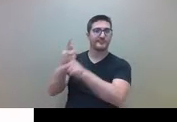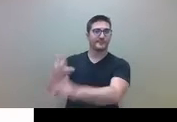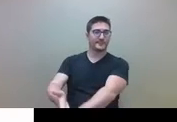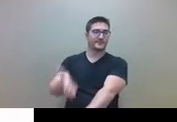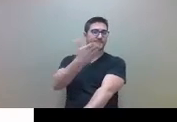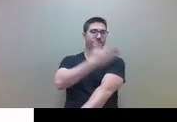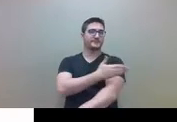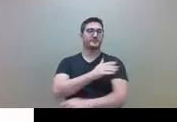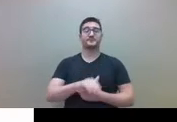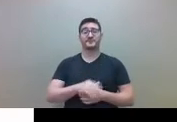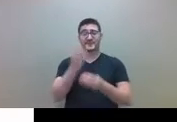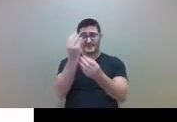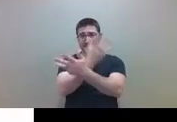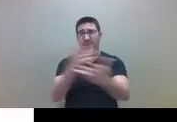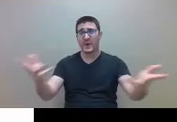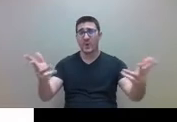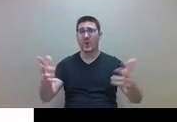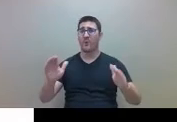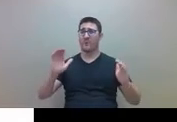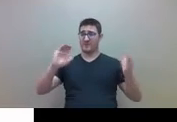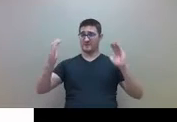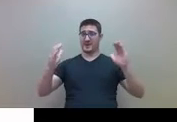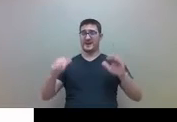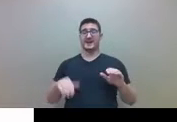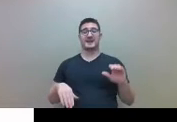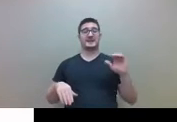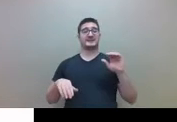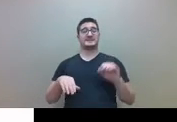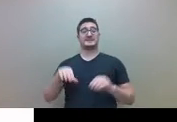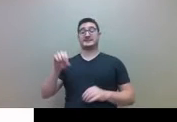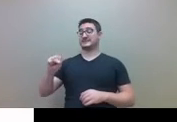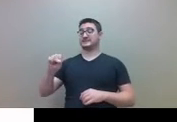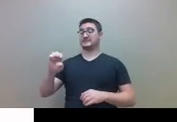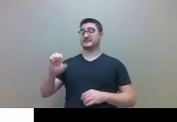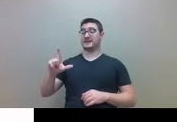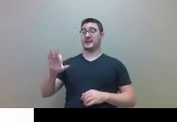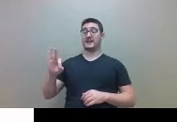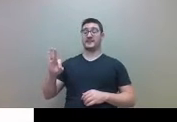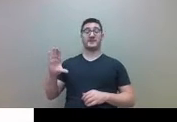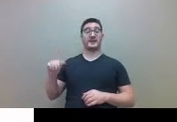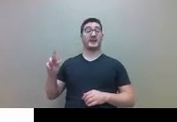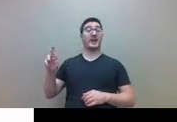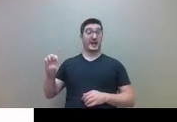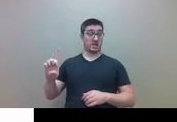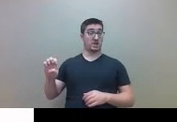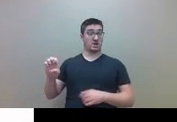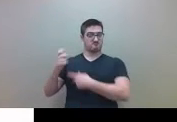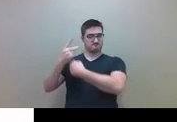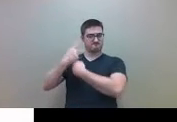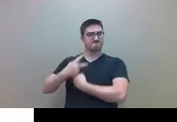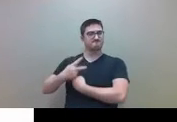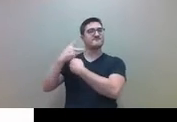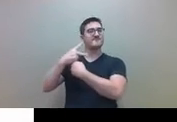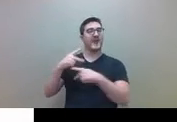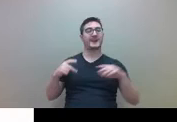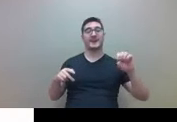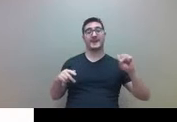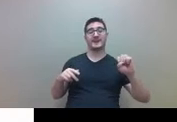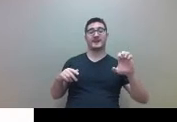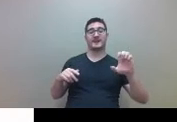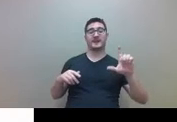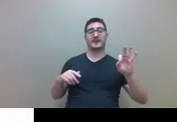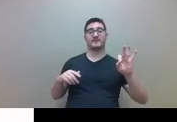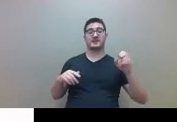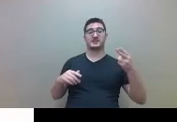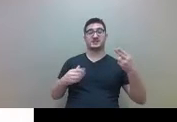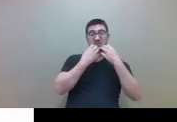Self-care is not selfish. I think we're moving towards this where we're understanding that, no, we need to take